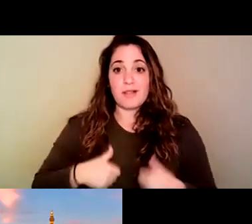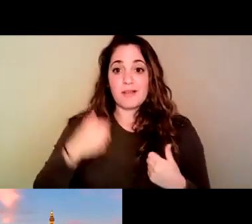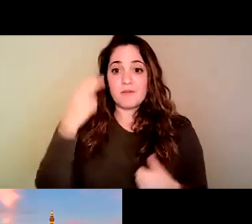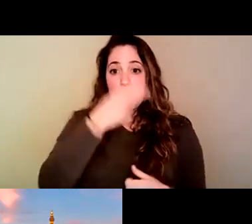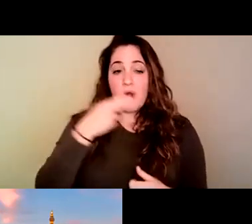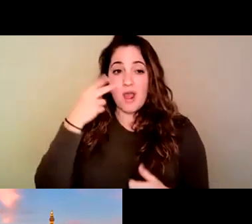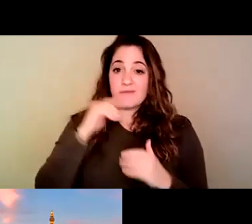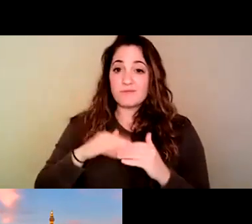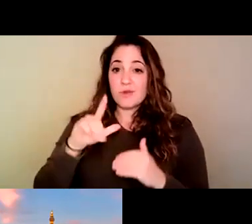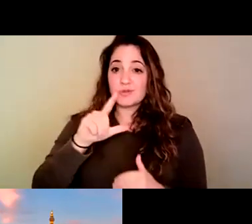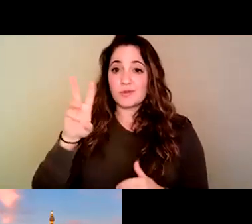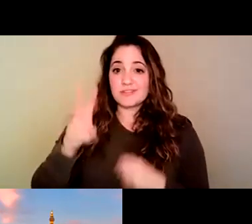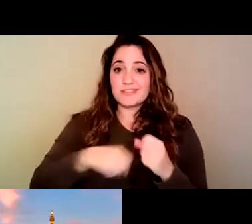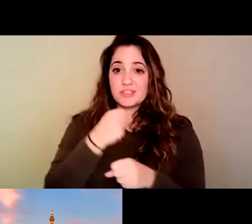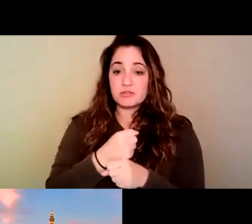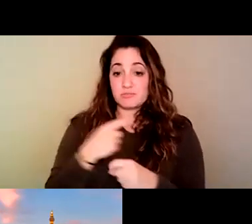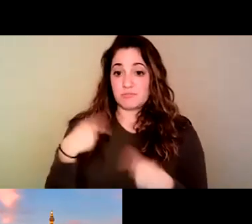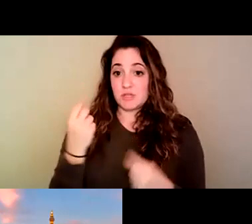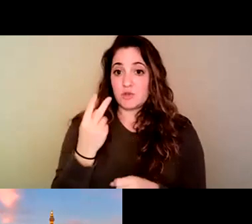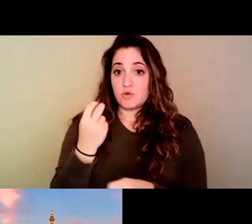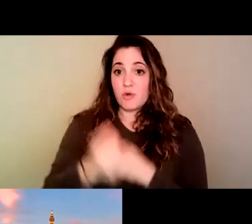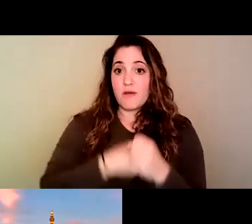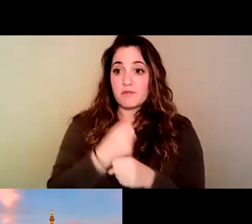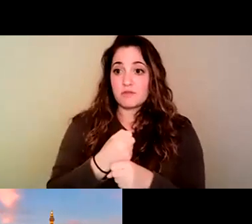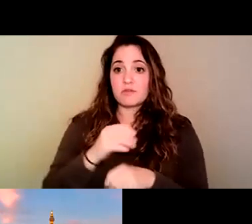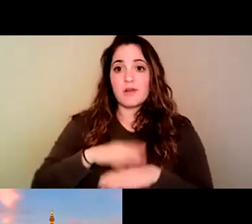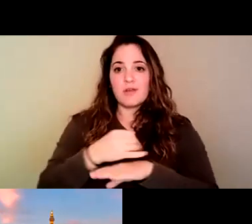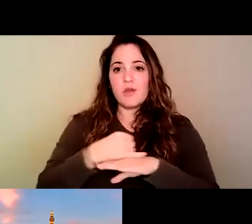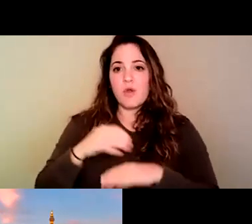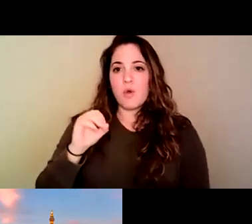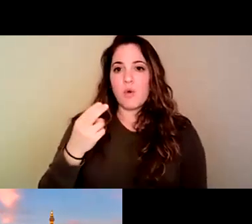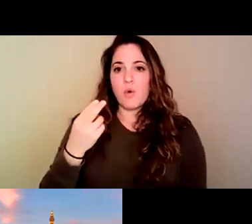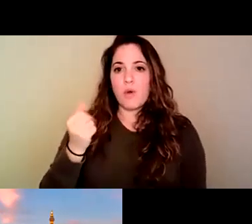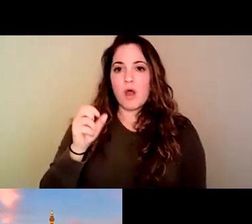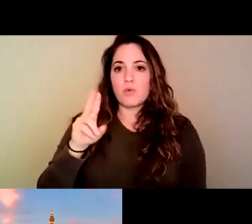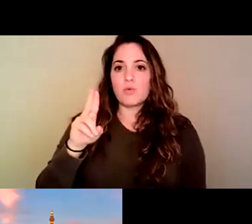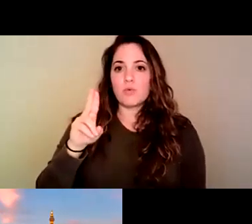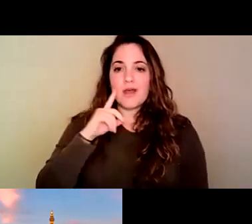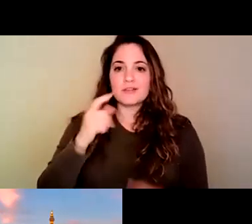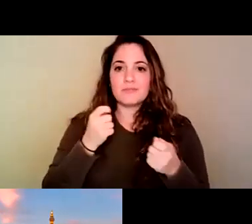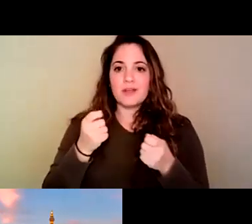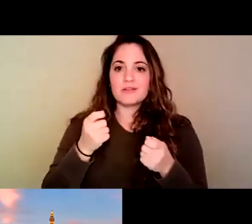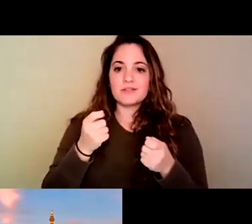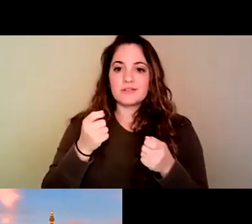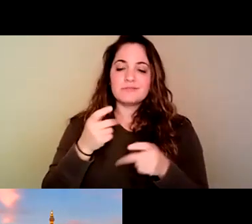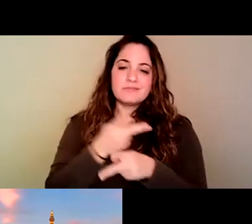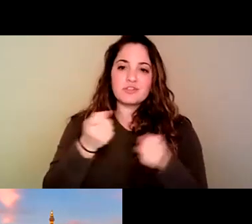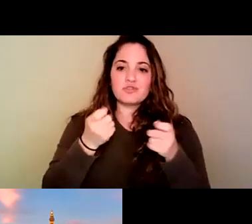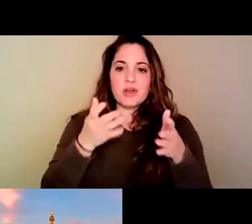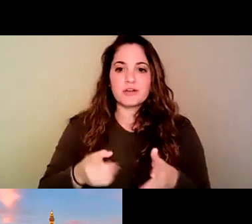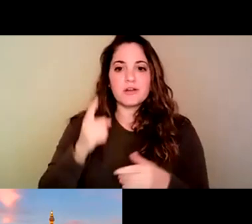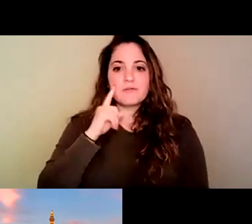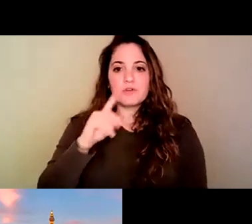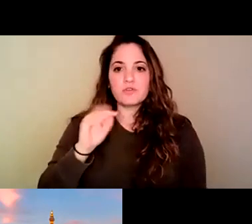of 26 years and the past 12 years on the island of Oahu as managing director for Trump International Hotel